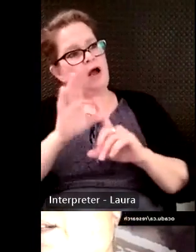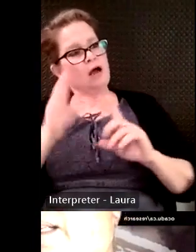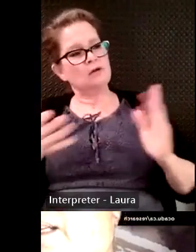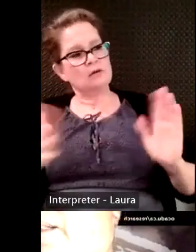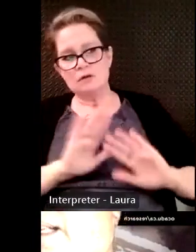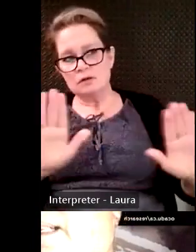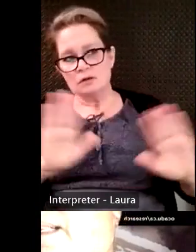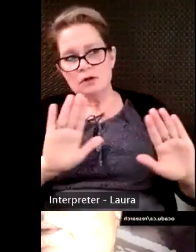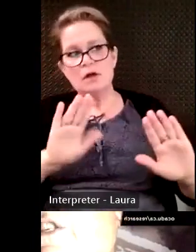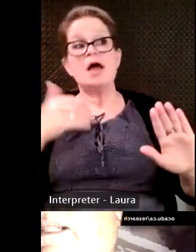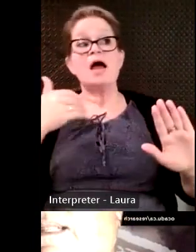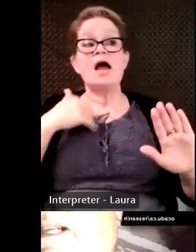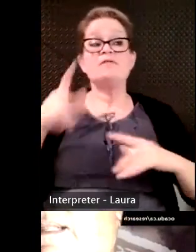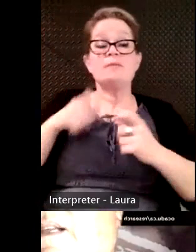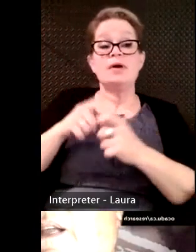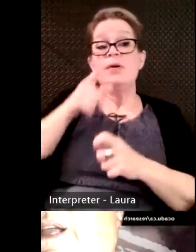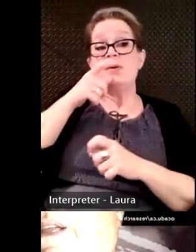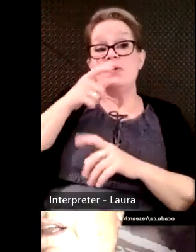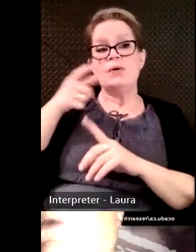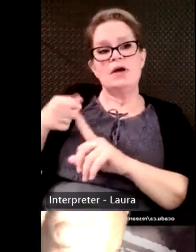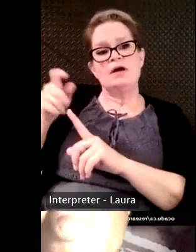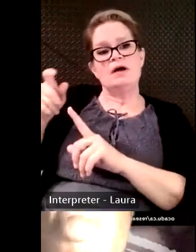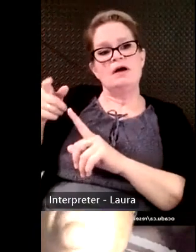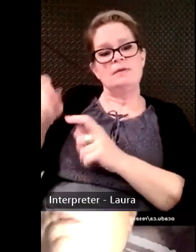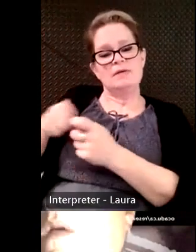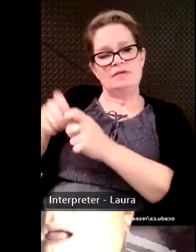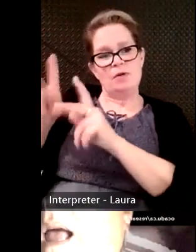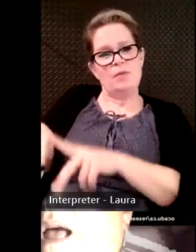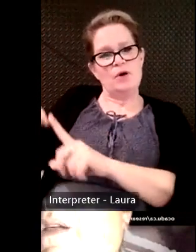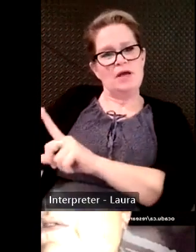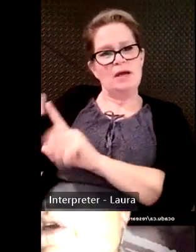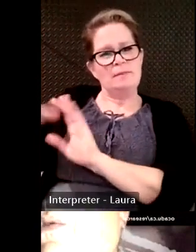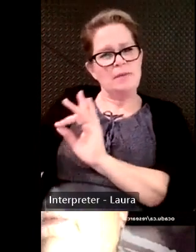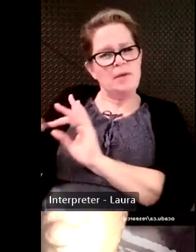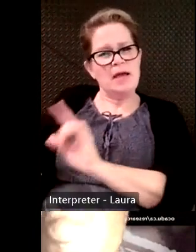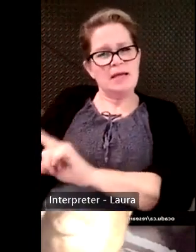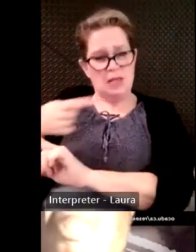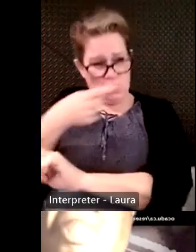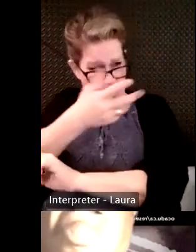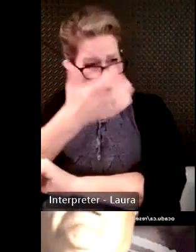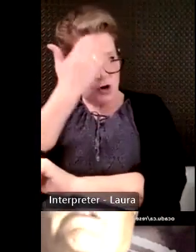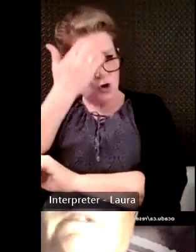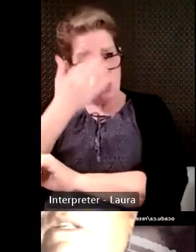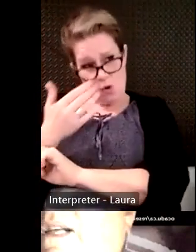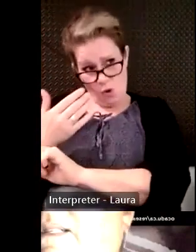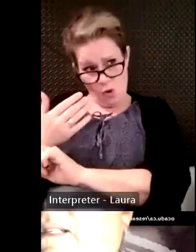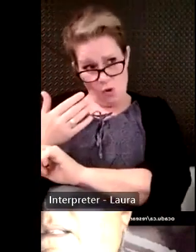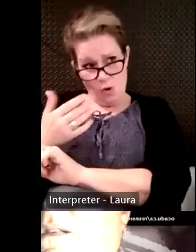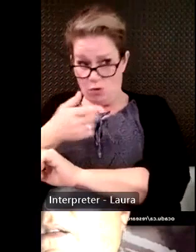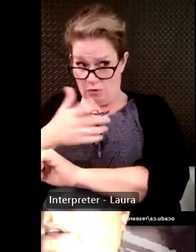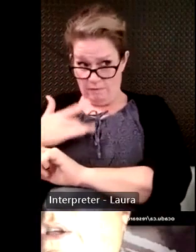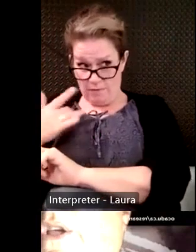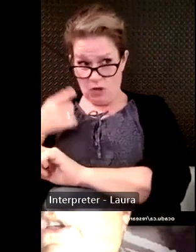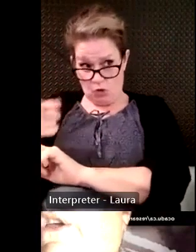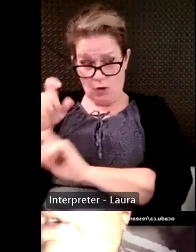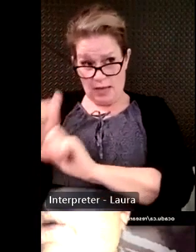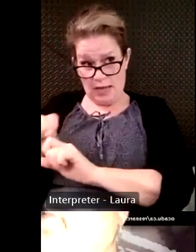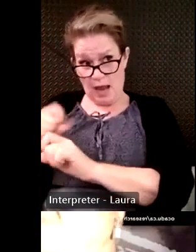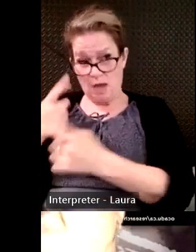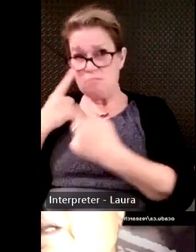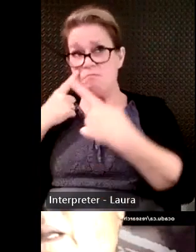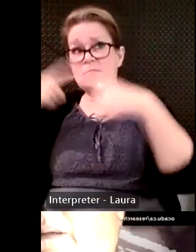Samarasinhan articulates this when she says, "You want to know how you'll know if you're doing disability justice?